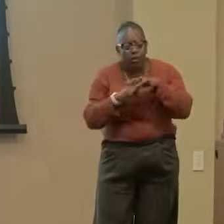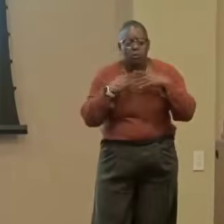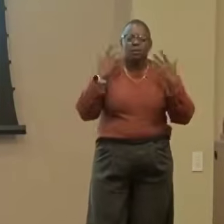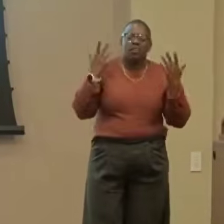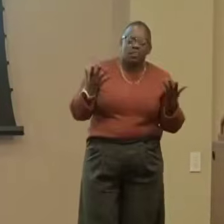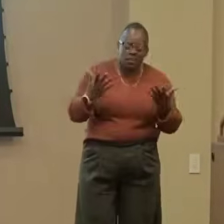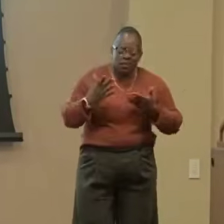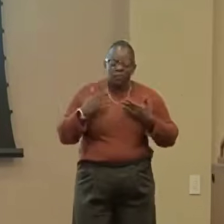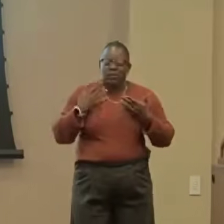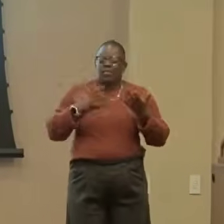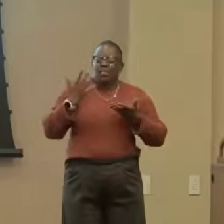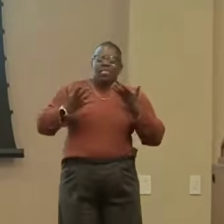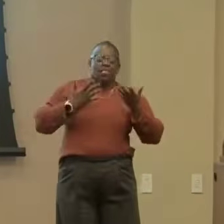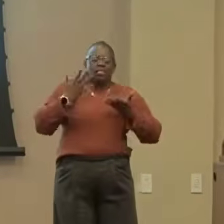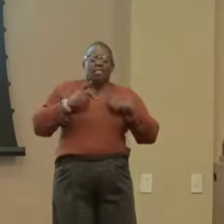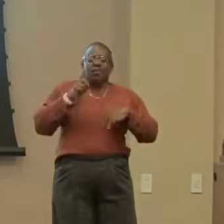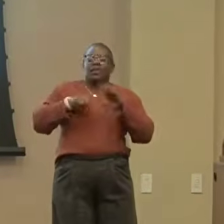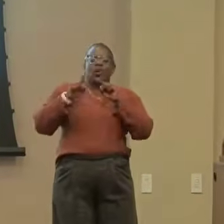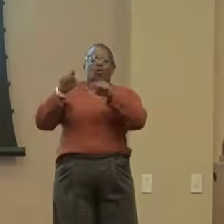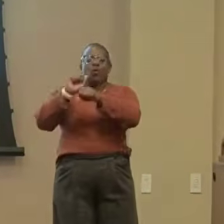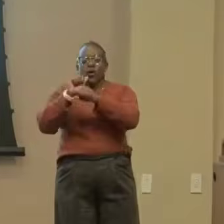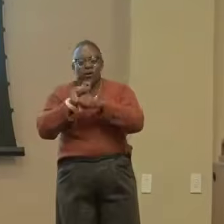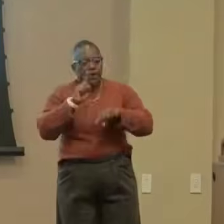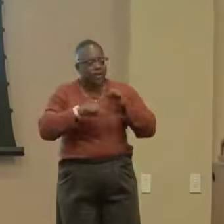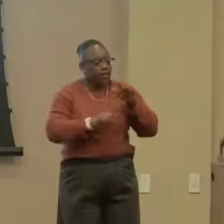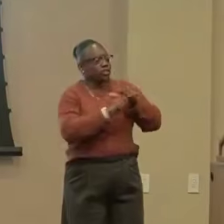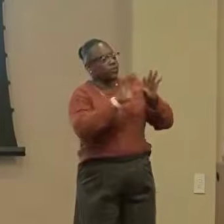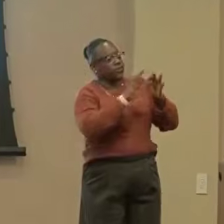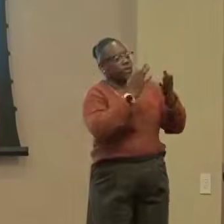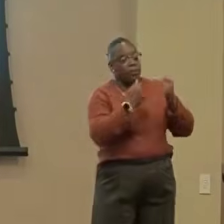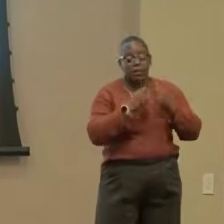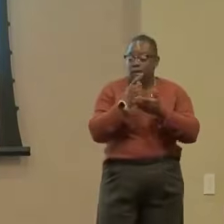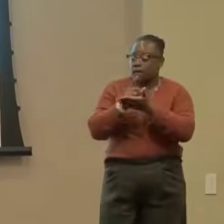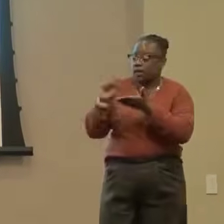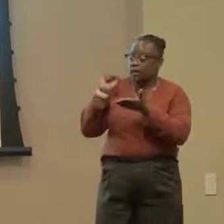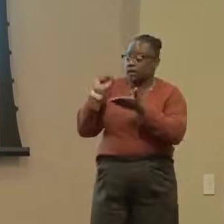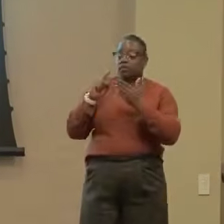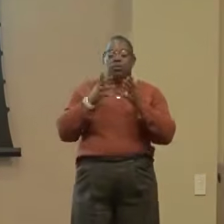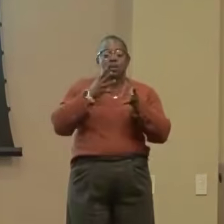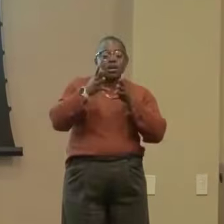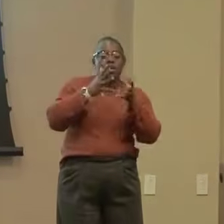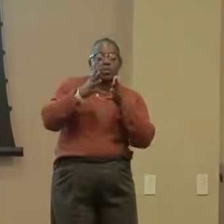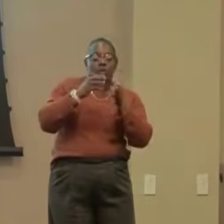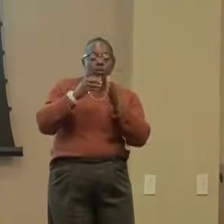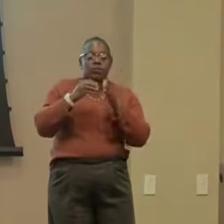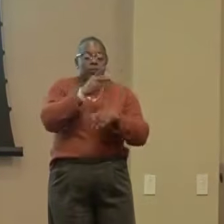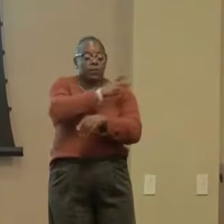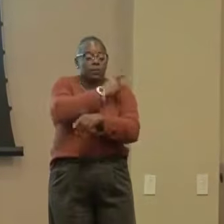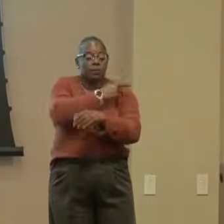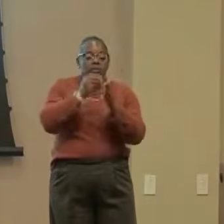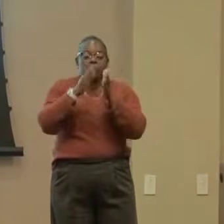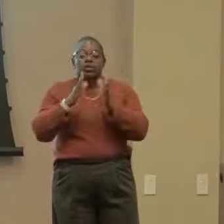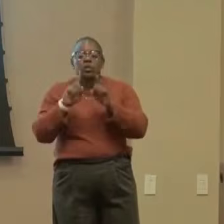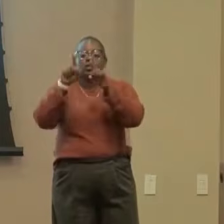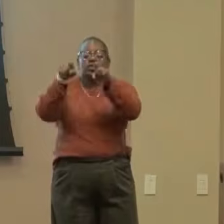feel 100%. So an example was, last week I spoke to a patient who is a student, and she mentioned to me that she goes